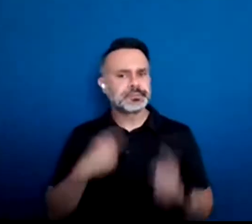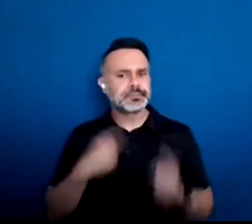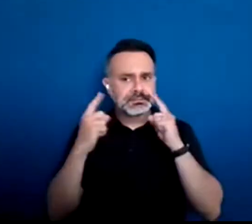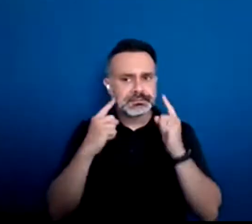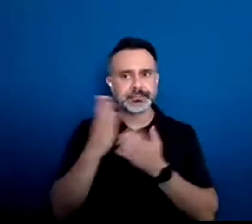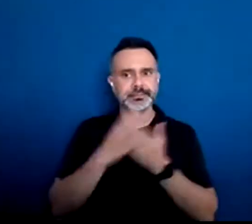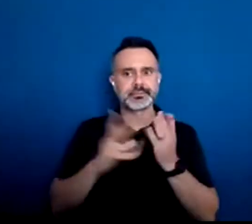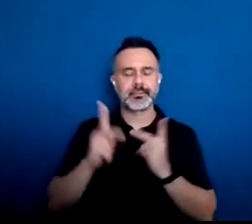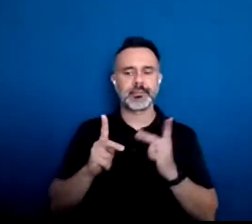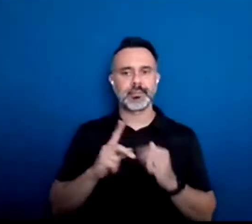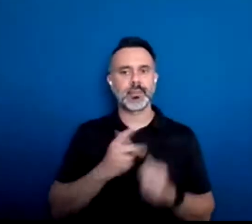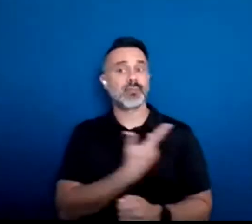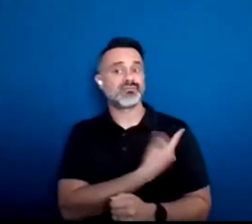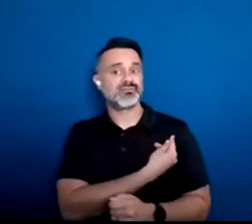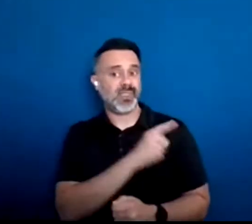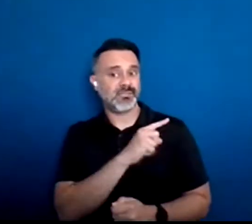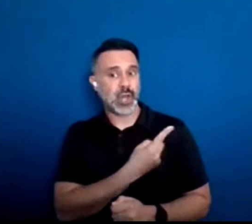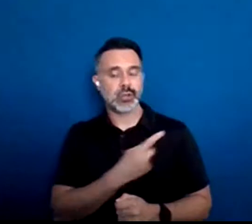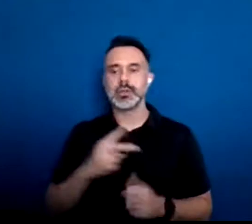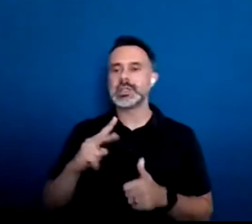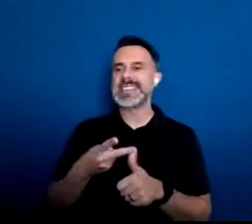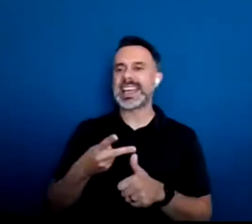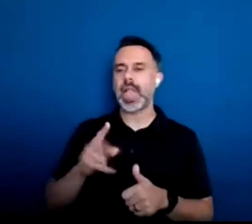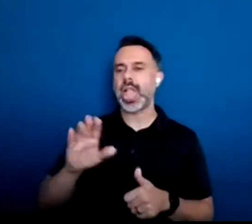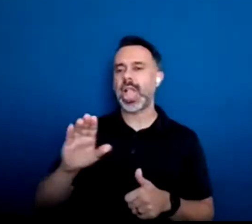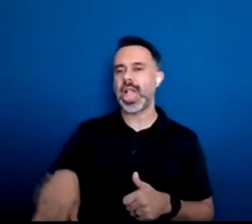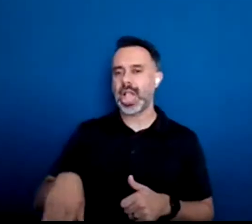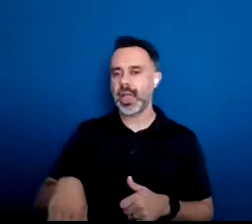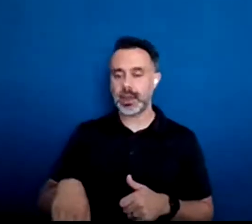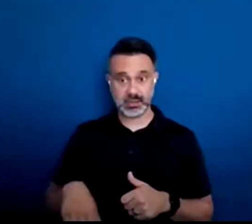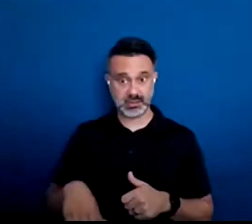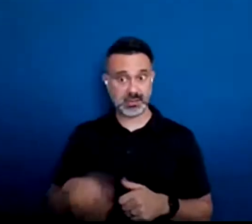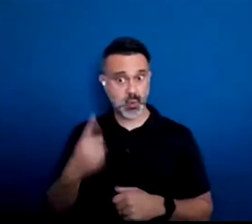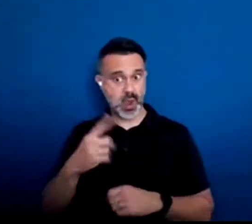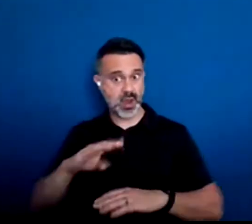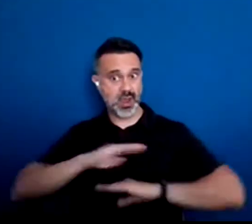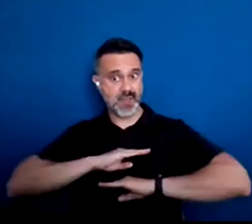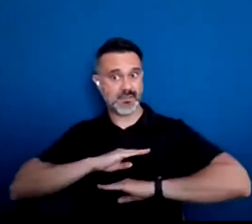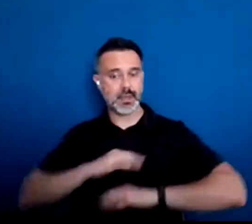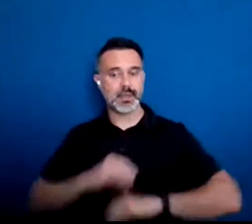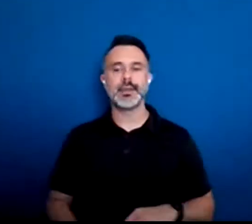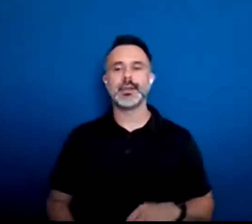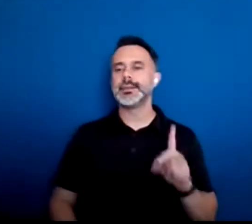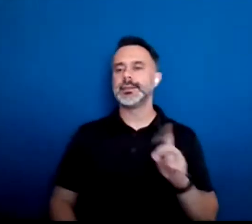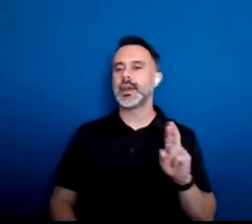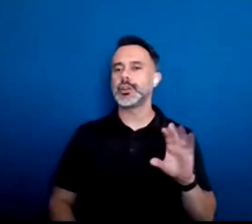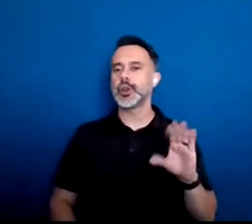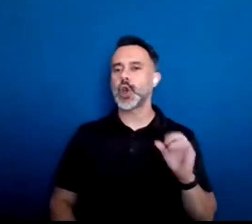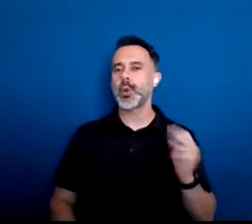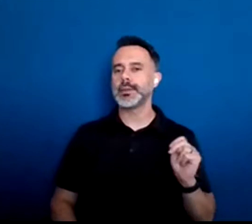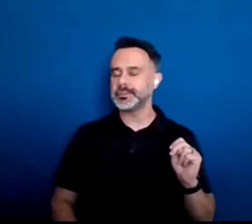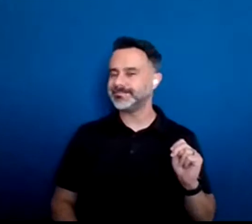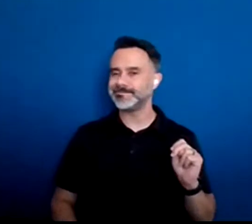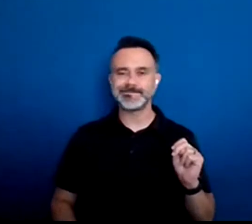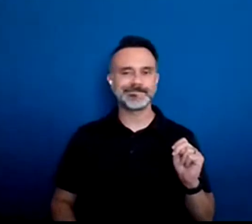shot. Is one enough? You know, it's not really. So there